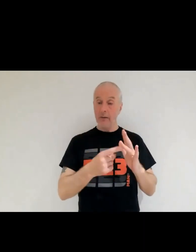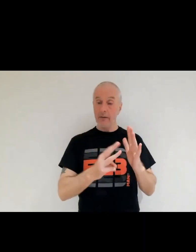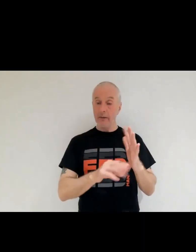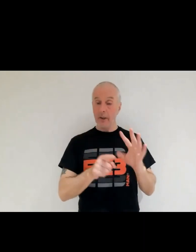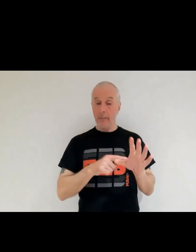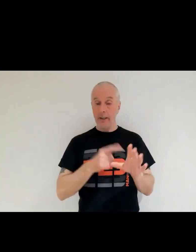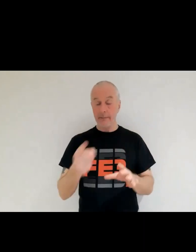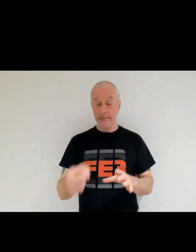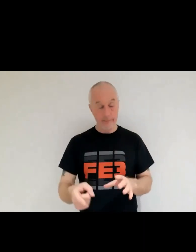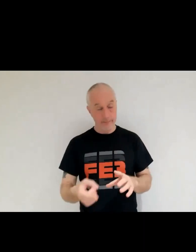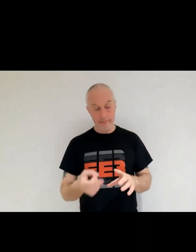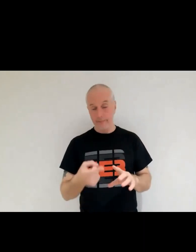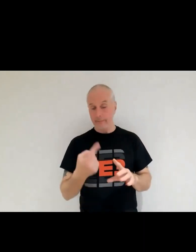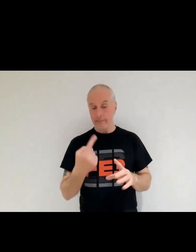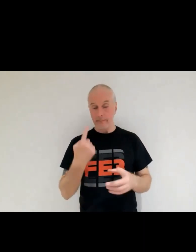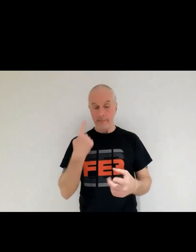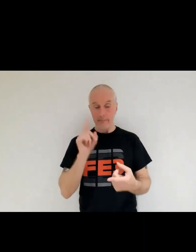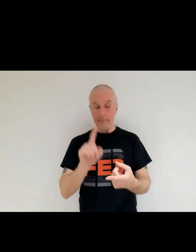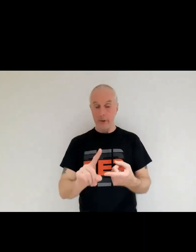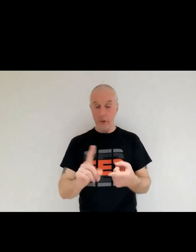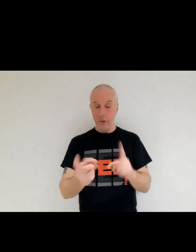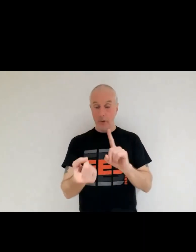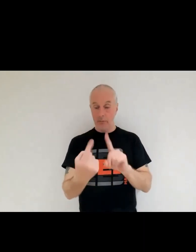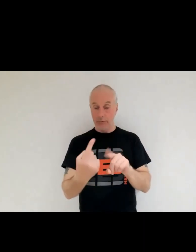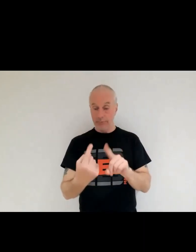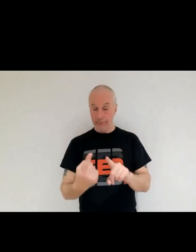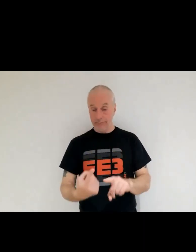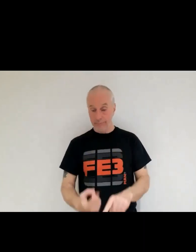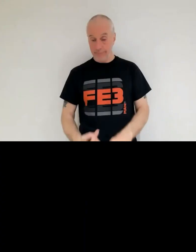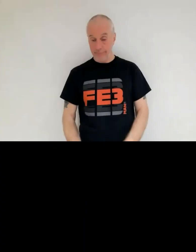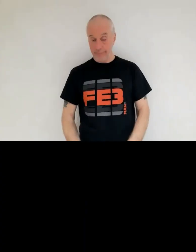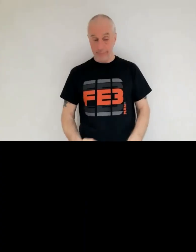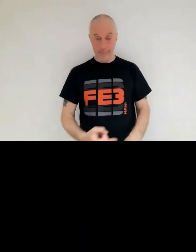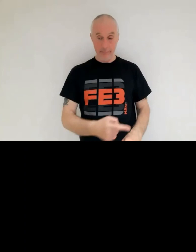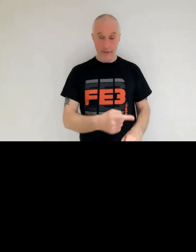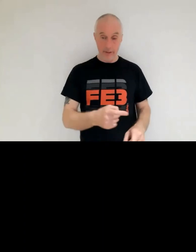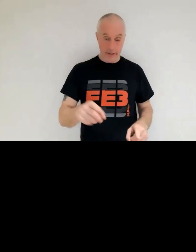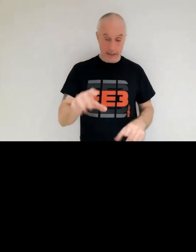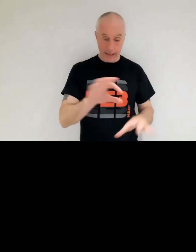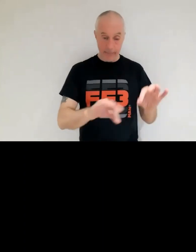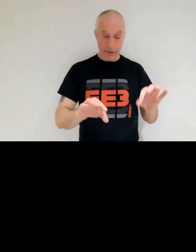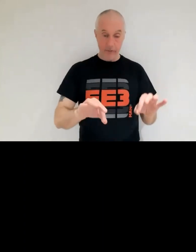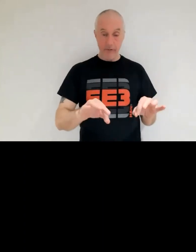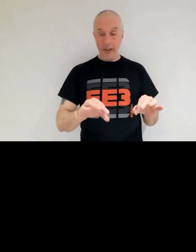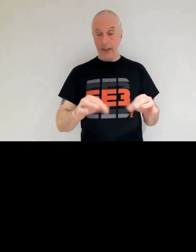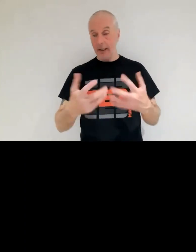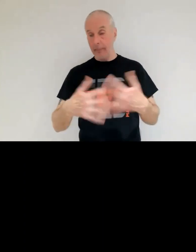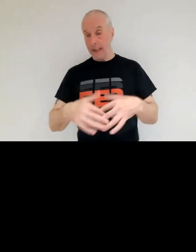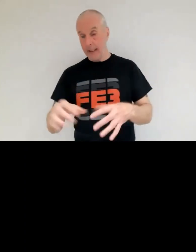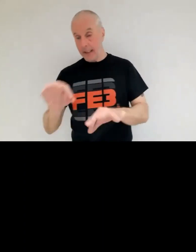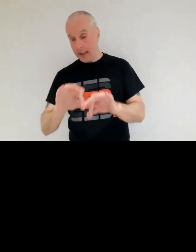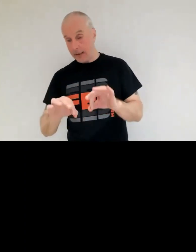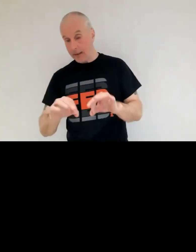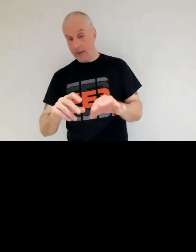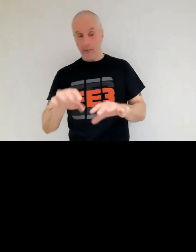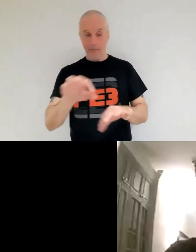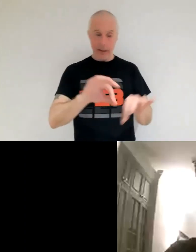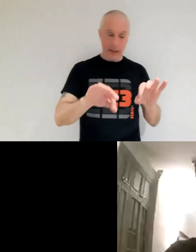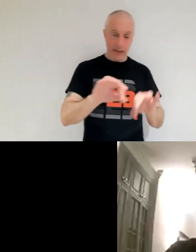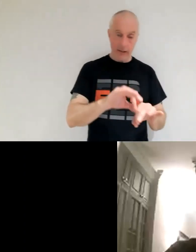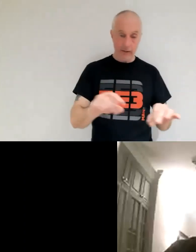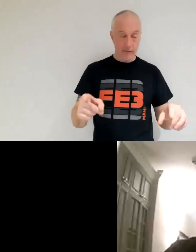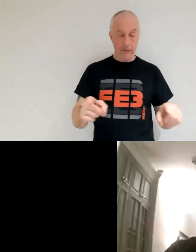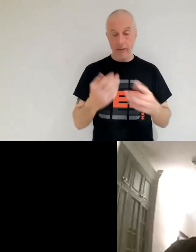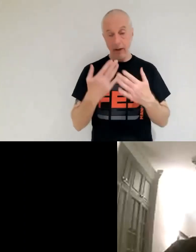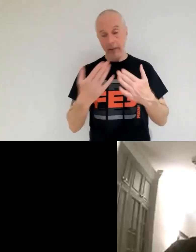only answering such a broad range of questions from chemistry through to mechanical engineering through to the physics, but but